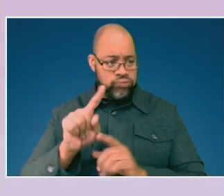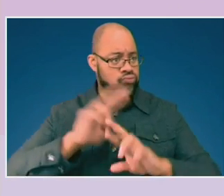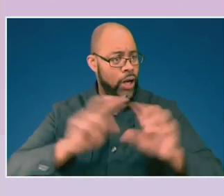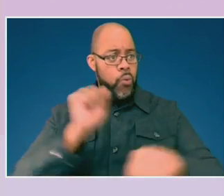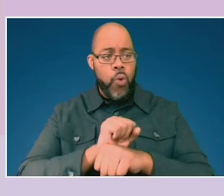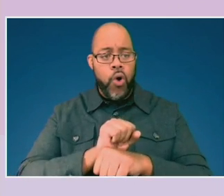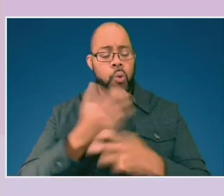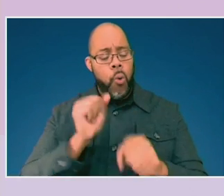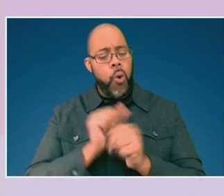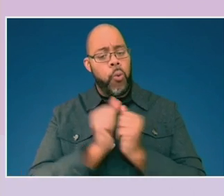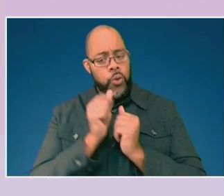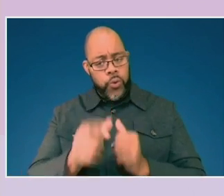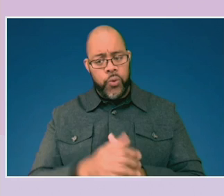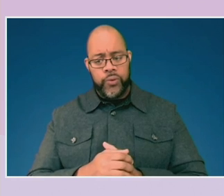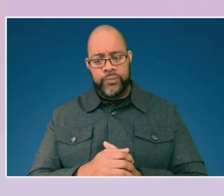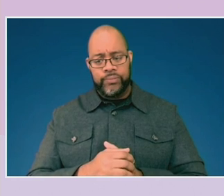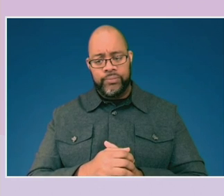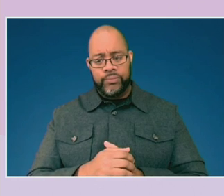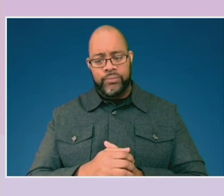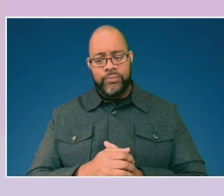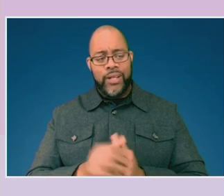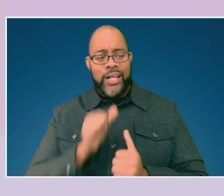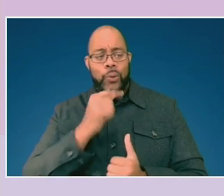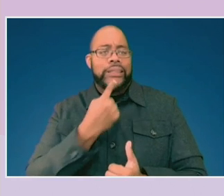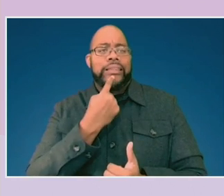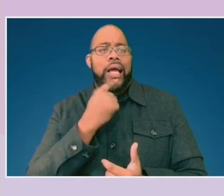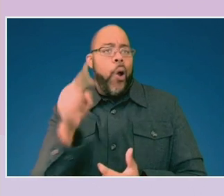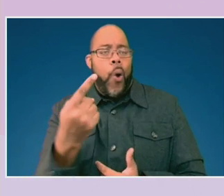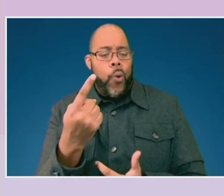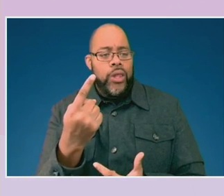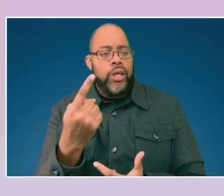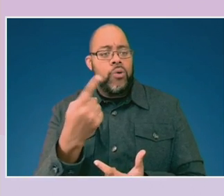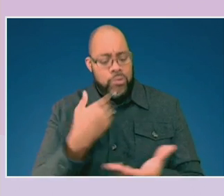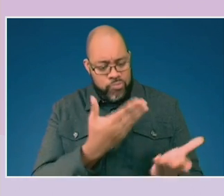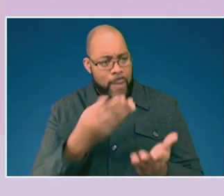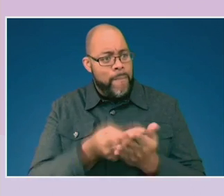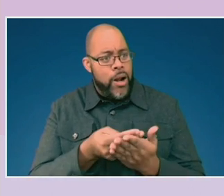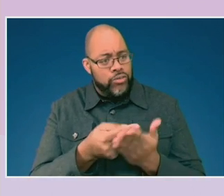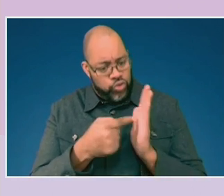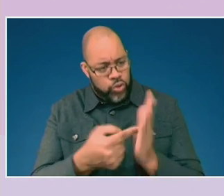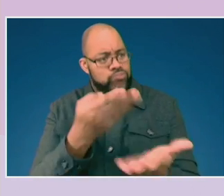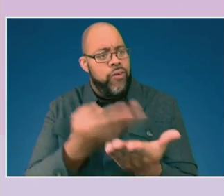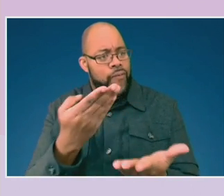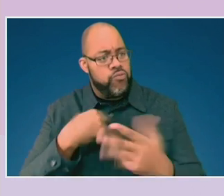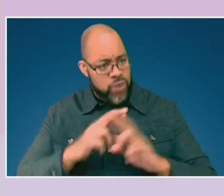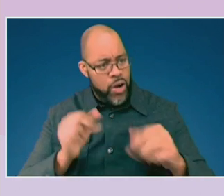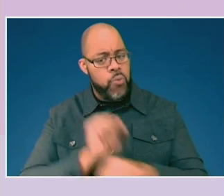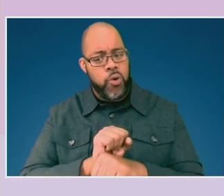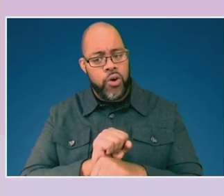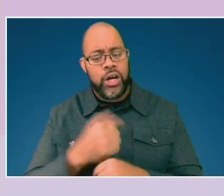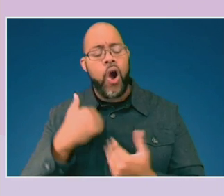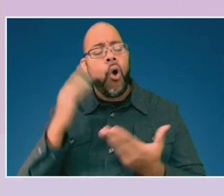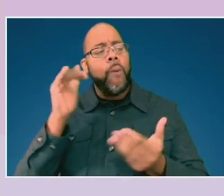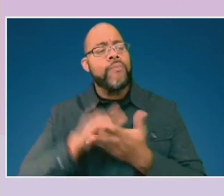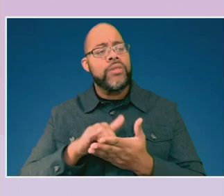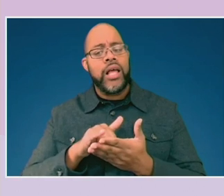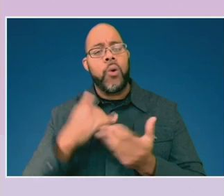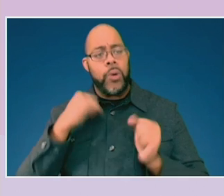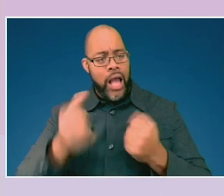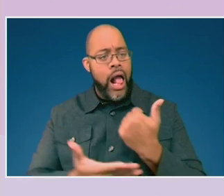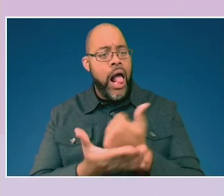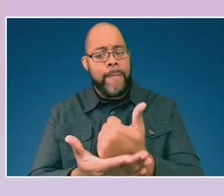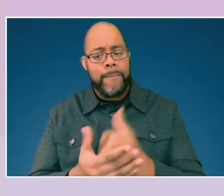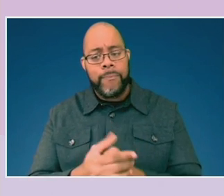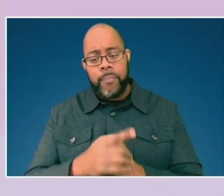with you. And we don't just say it, we'll bring some money with us as well. And I hope there's where we can help.